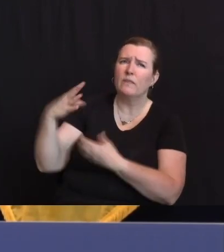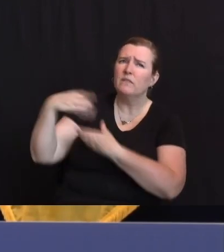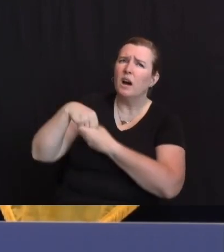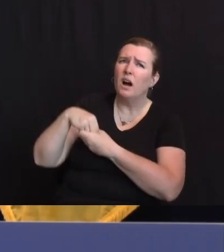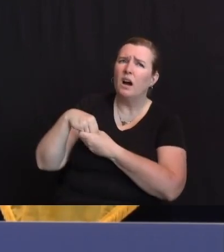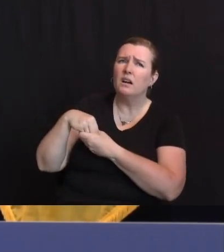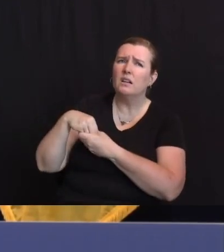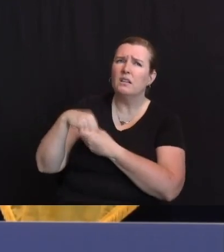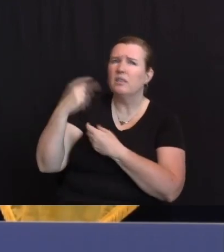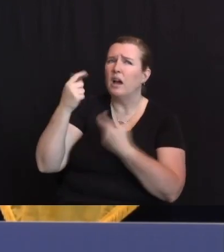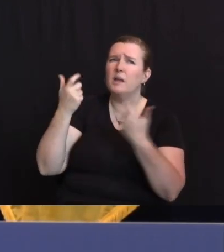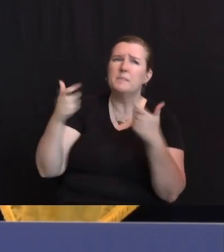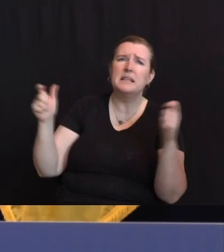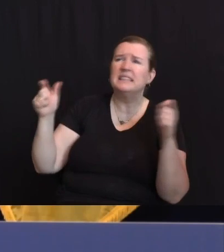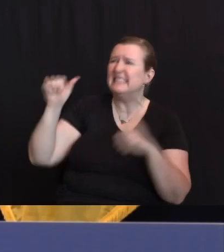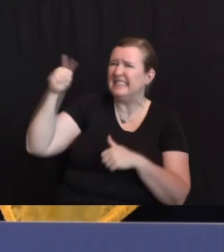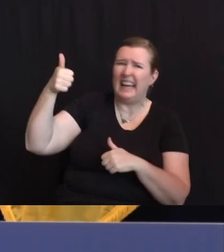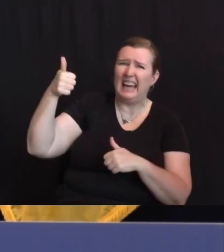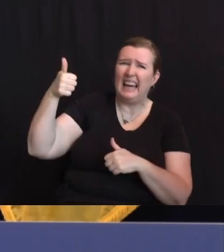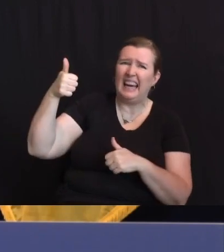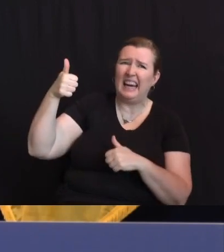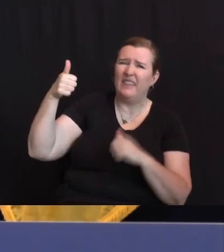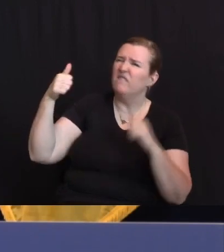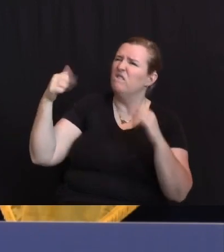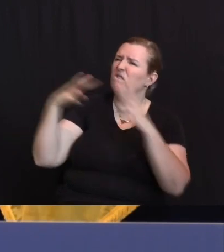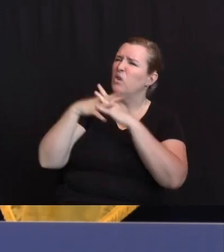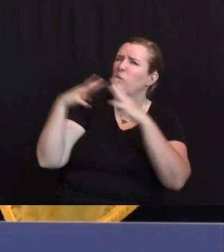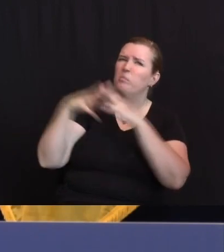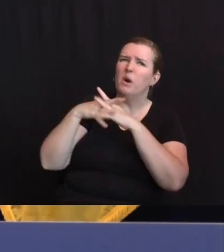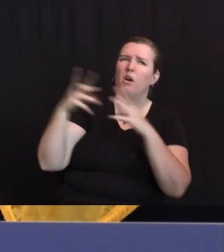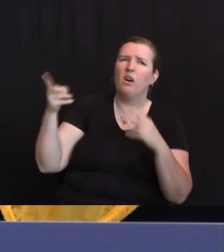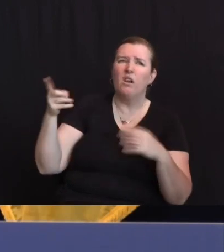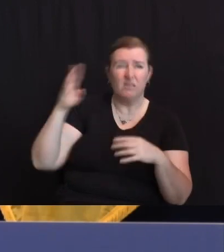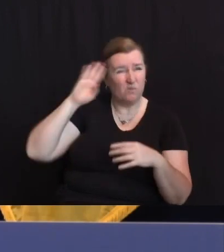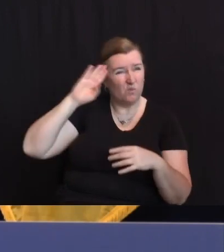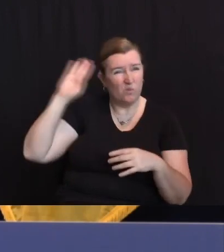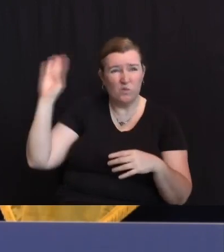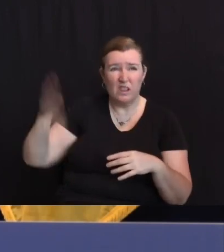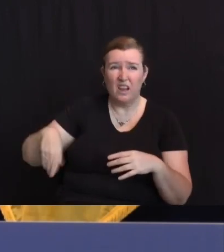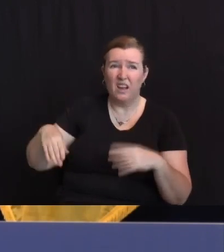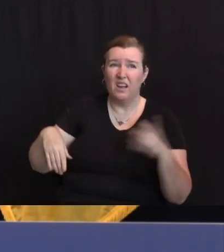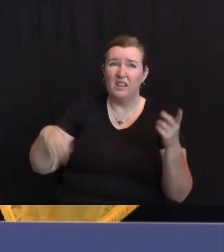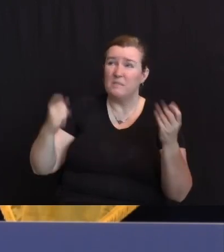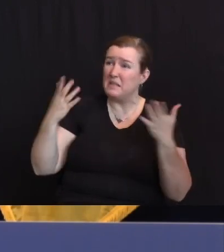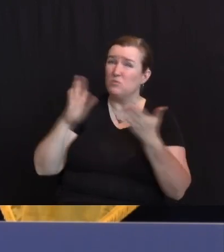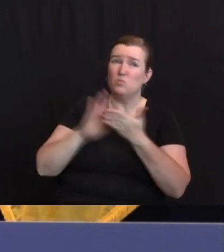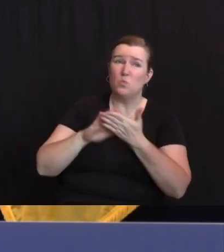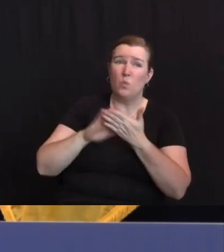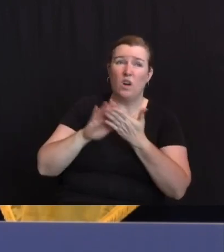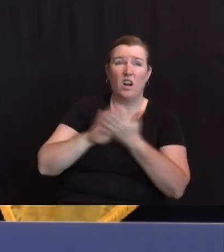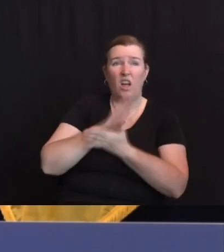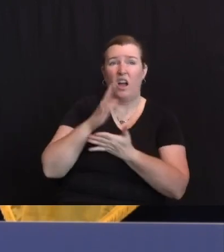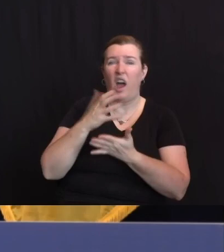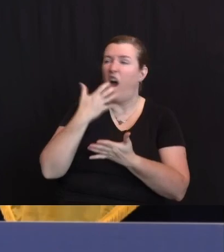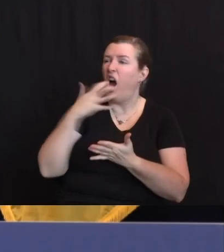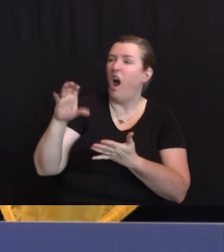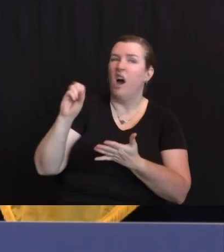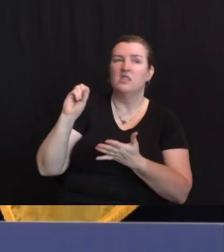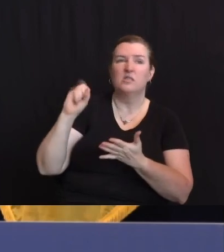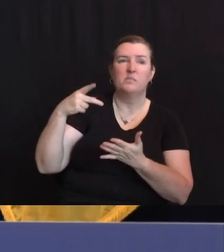month at all? Multiple Big Ten campuses are hotspots. Are you comfortable with teams from those places coming to New Jersey to play contact